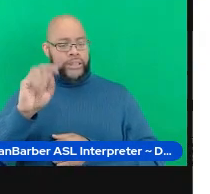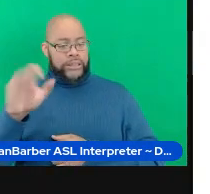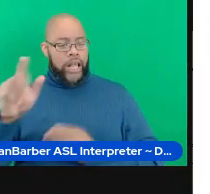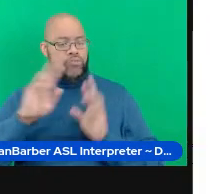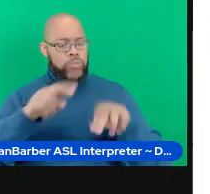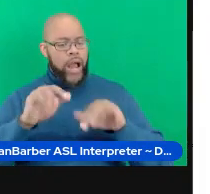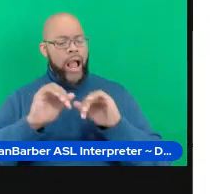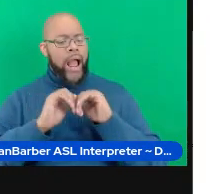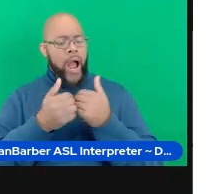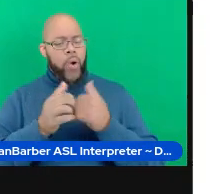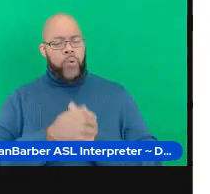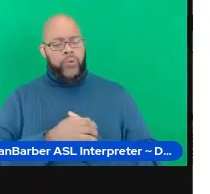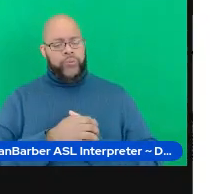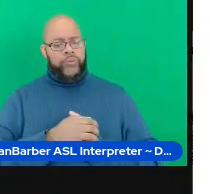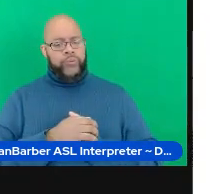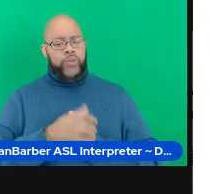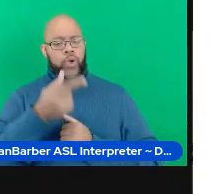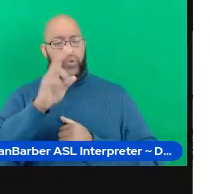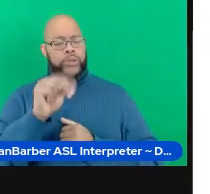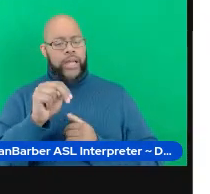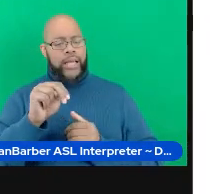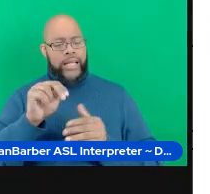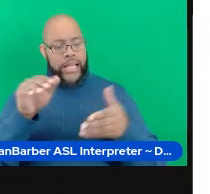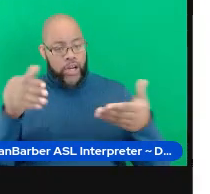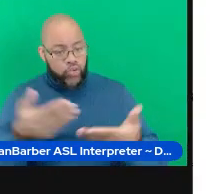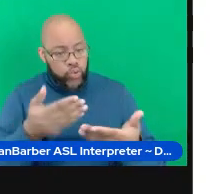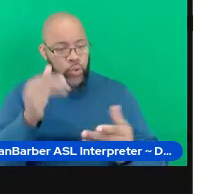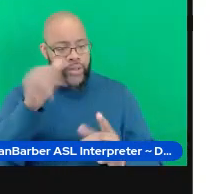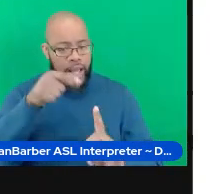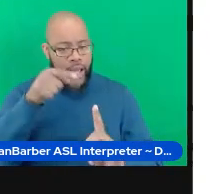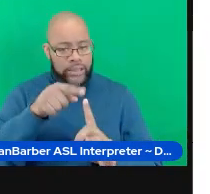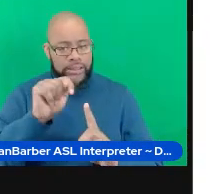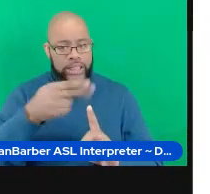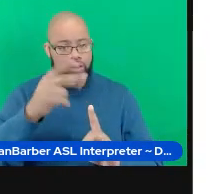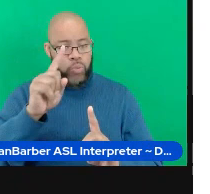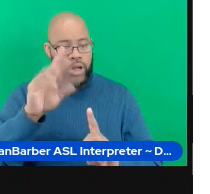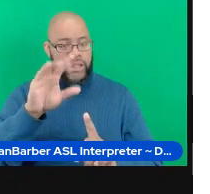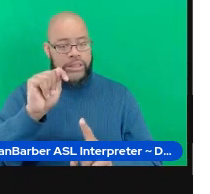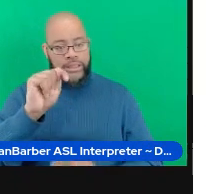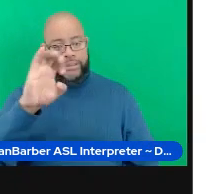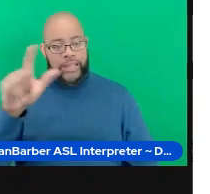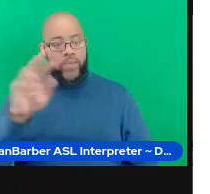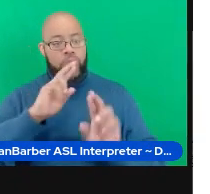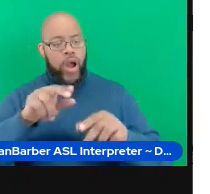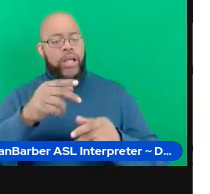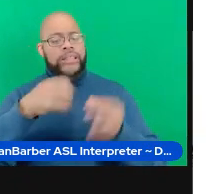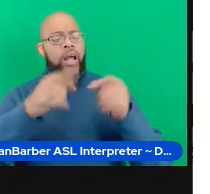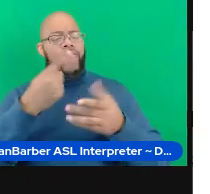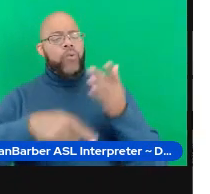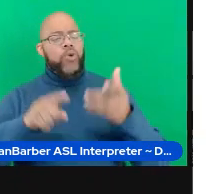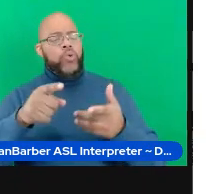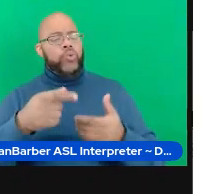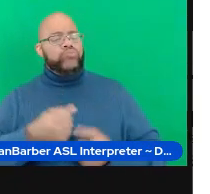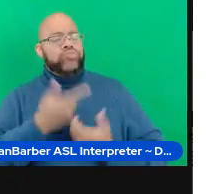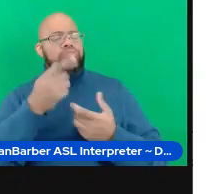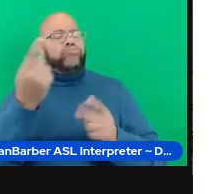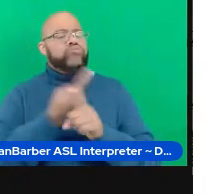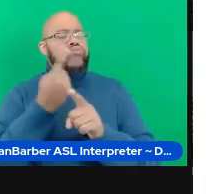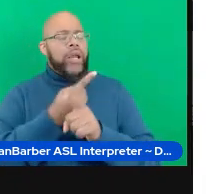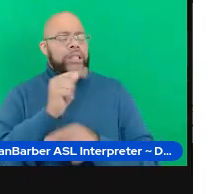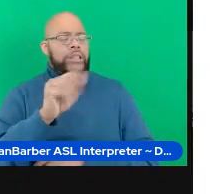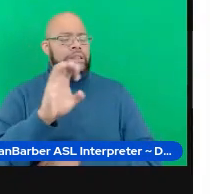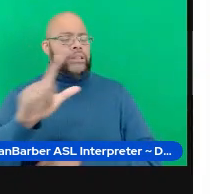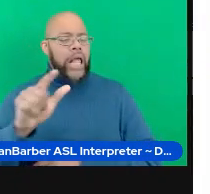does gluten introduce this Th1 T cell response instead of what you expect as a regulatory T cell